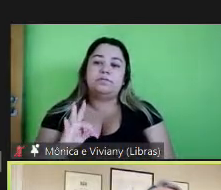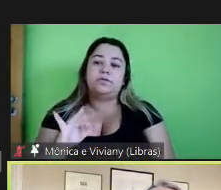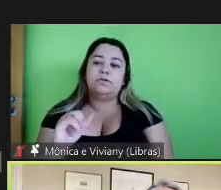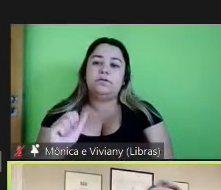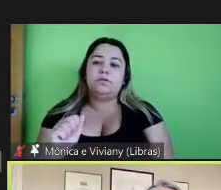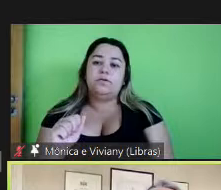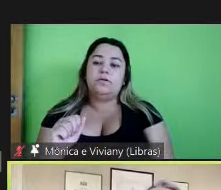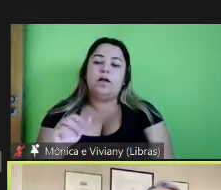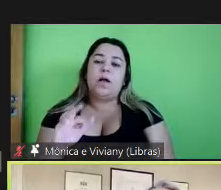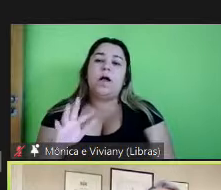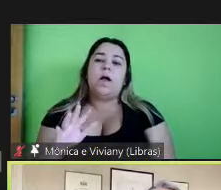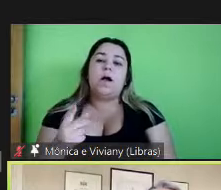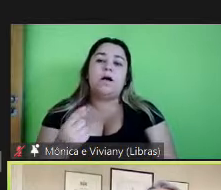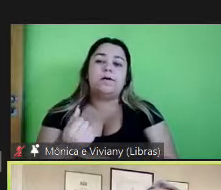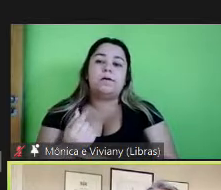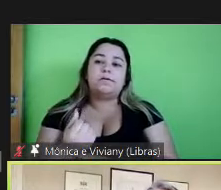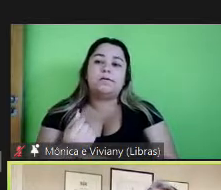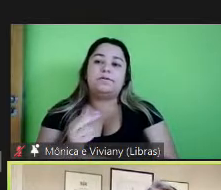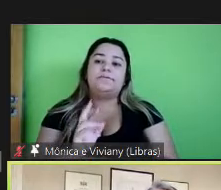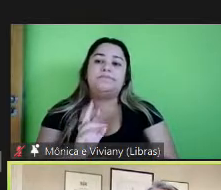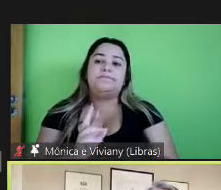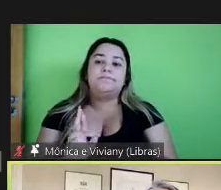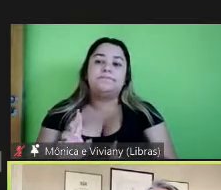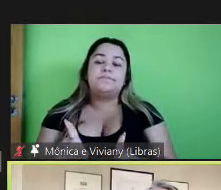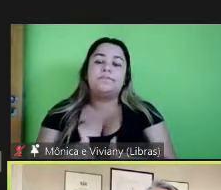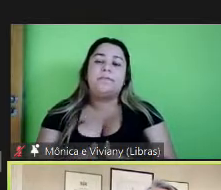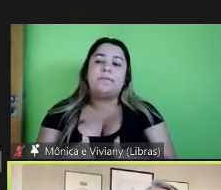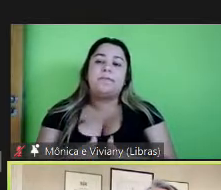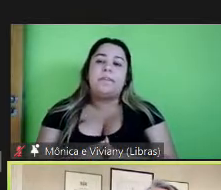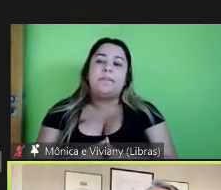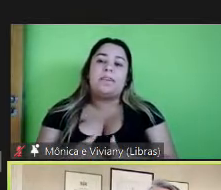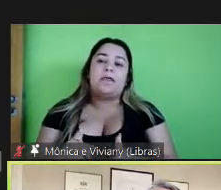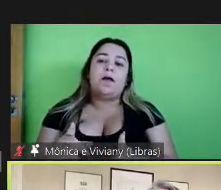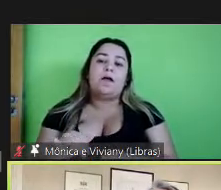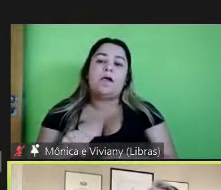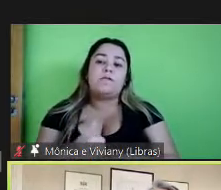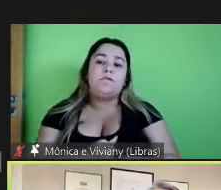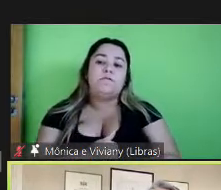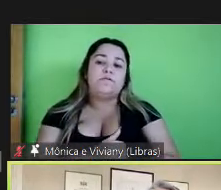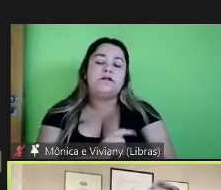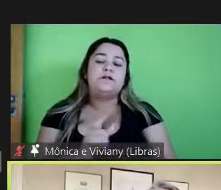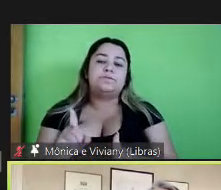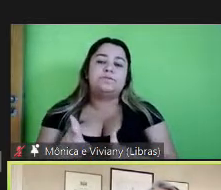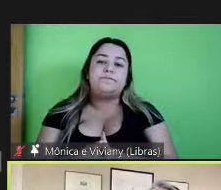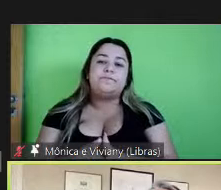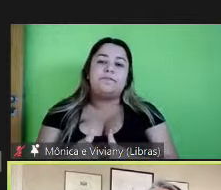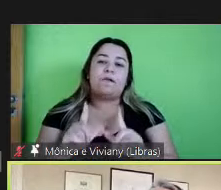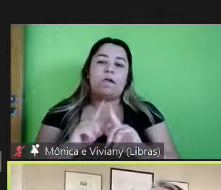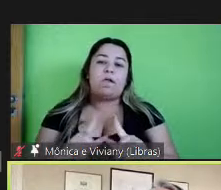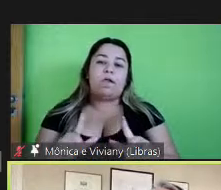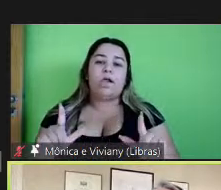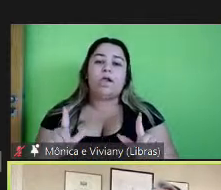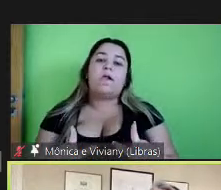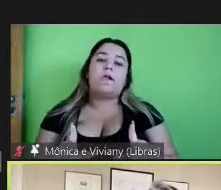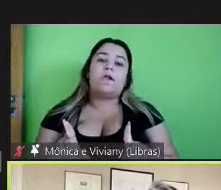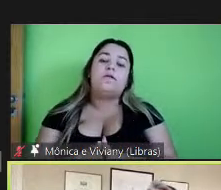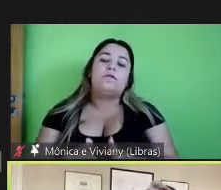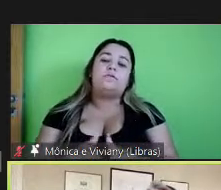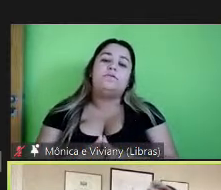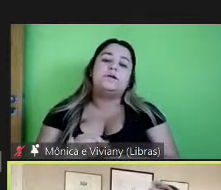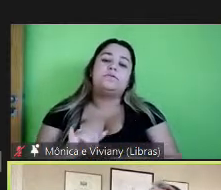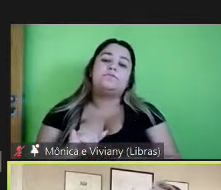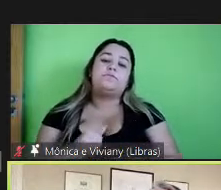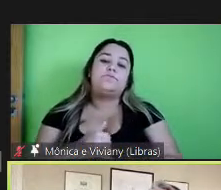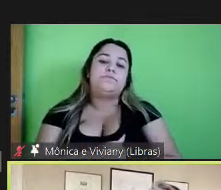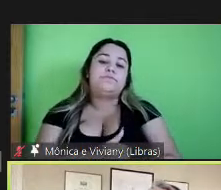to understand the root causes of weight gain as shown in this slide. So is a person's weight gain due to slow metabolism? Is it due